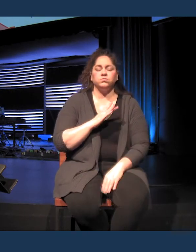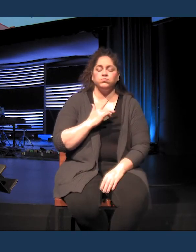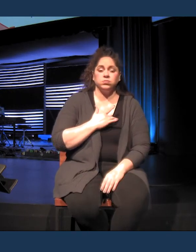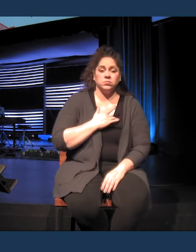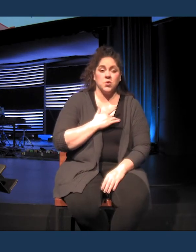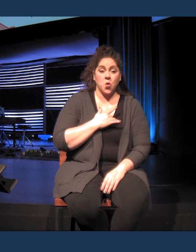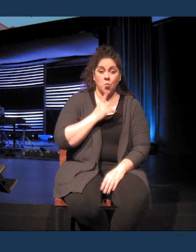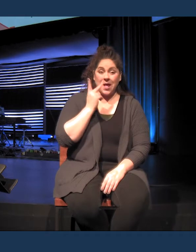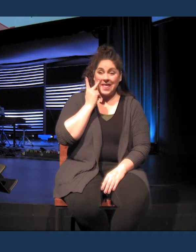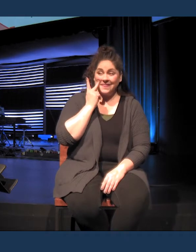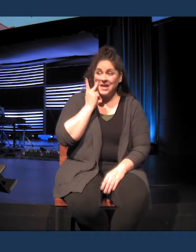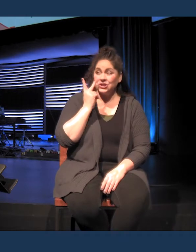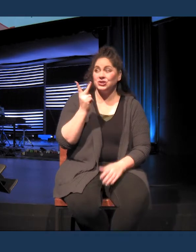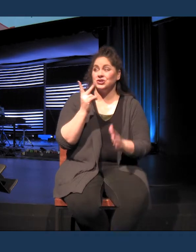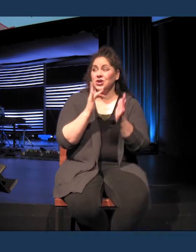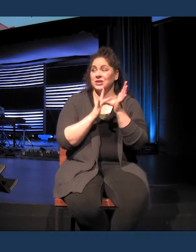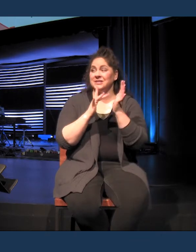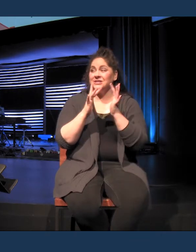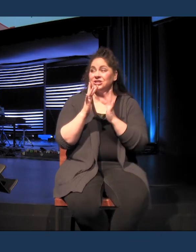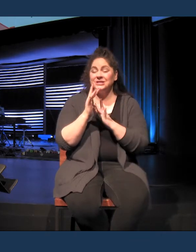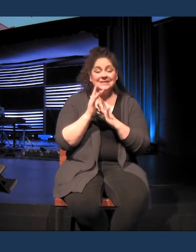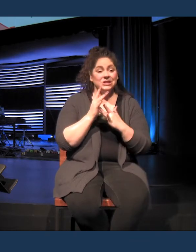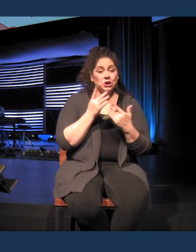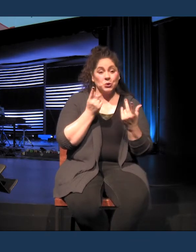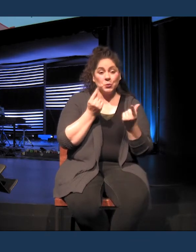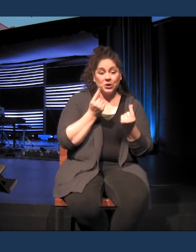When they saw Jesus, they worshiped him.